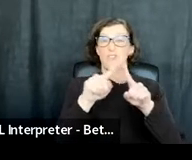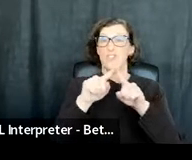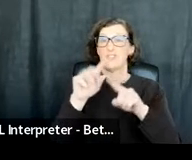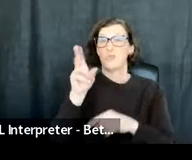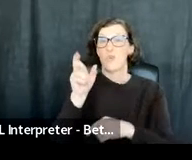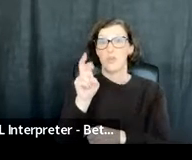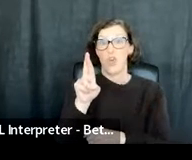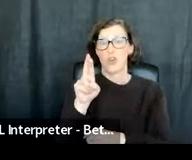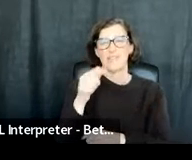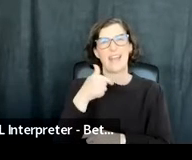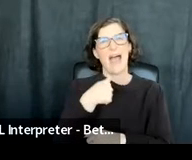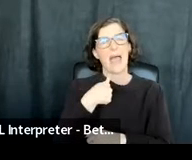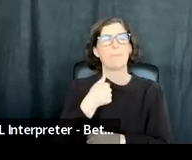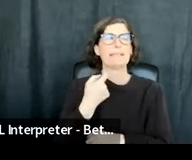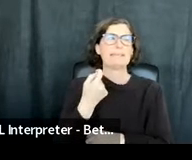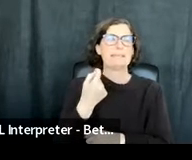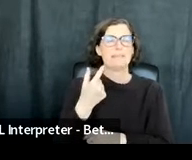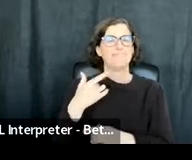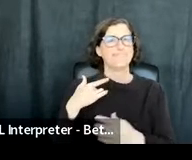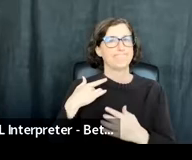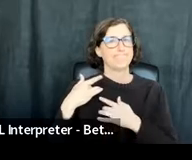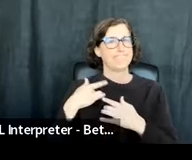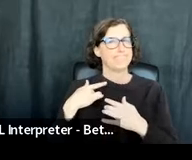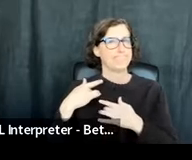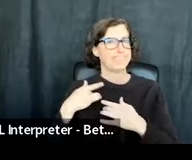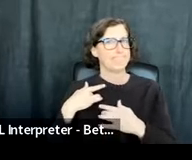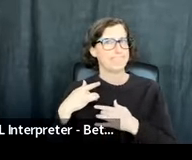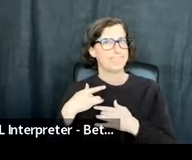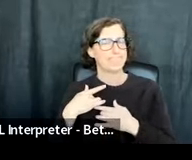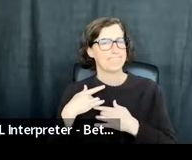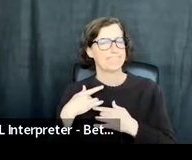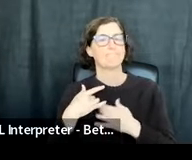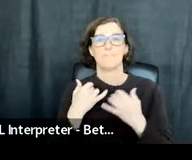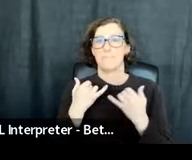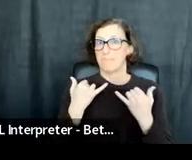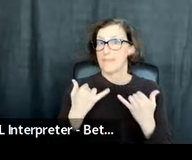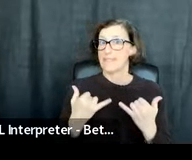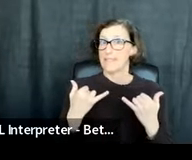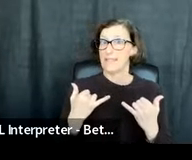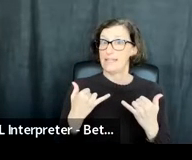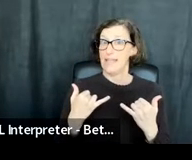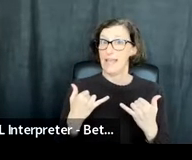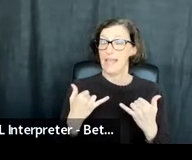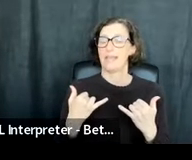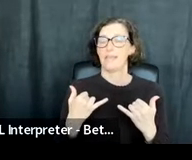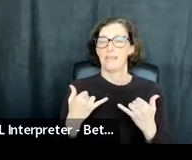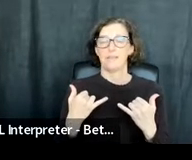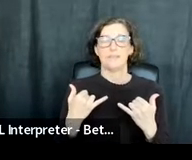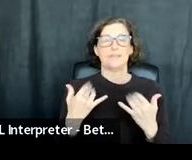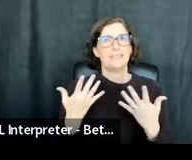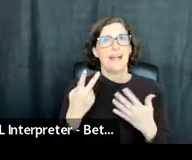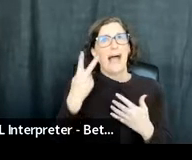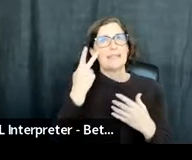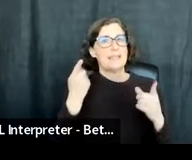little bit of a concern that today, what almost seems to be happening